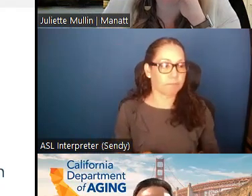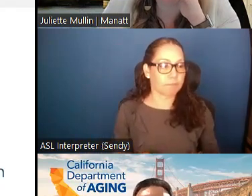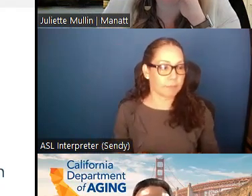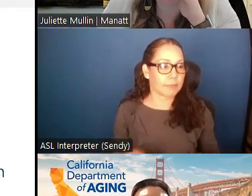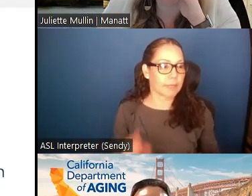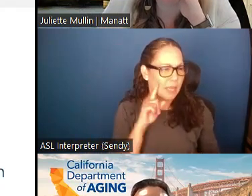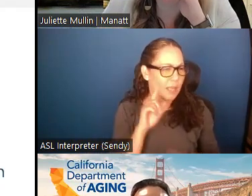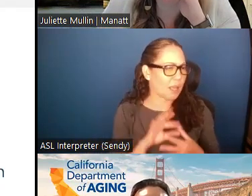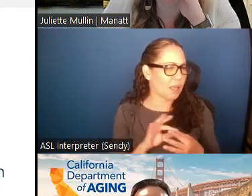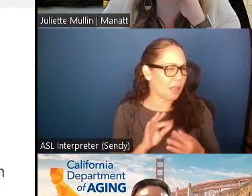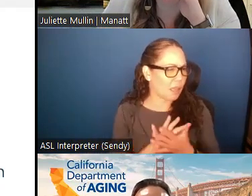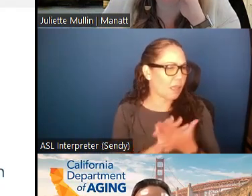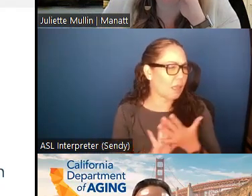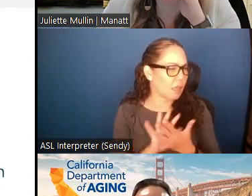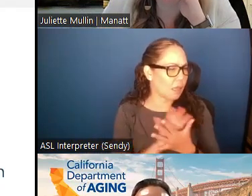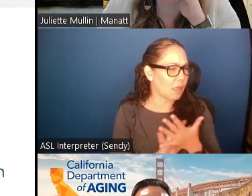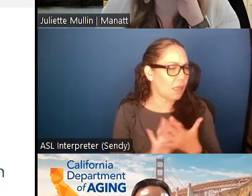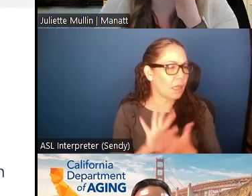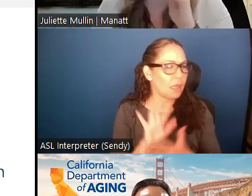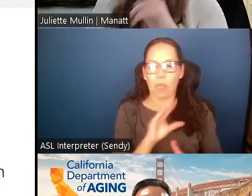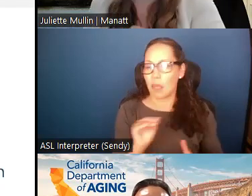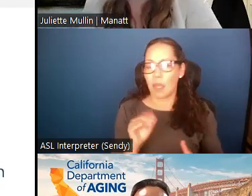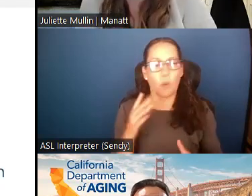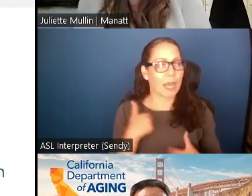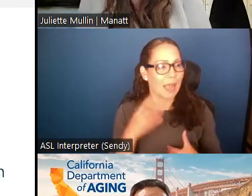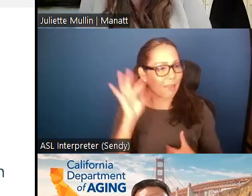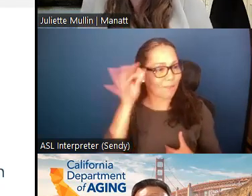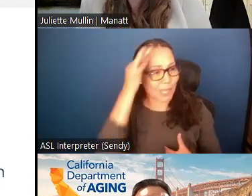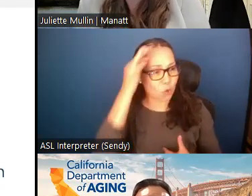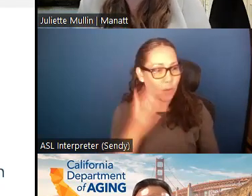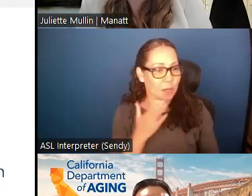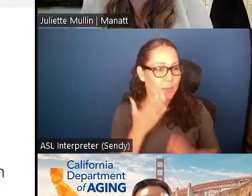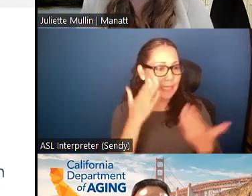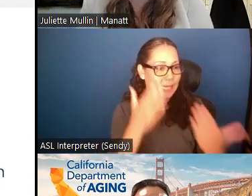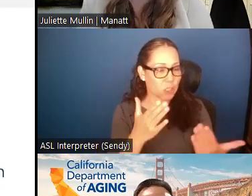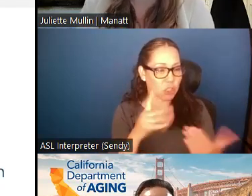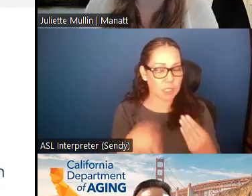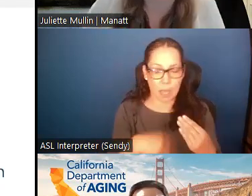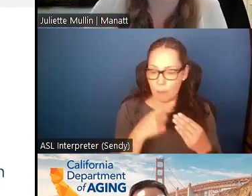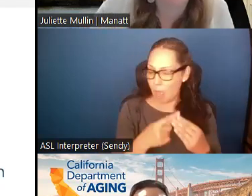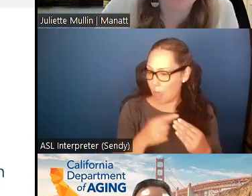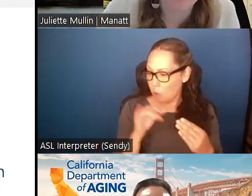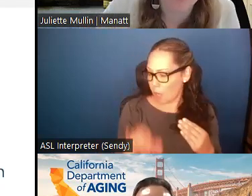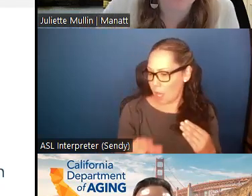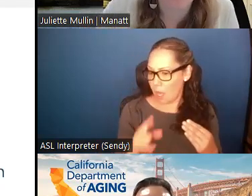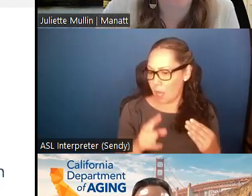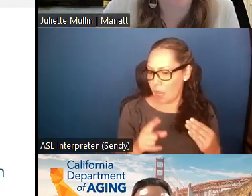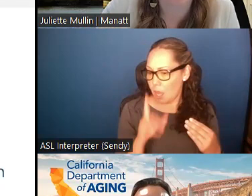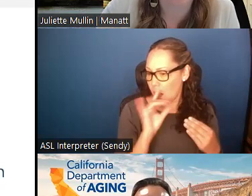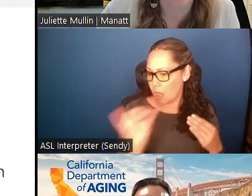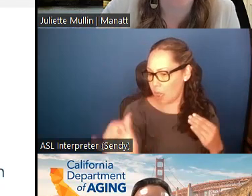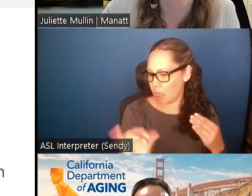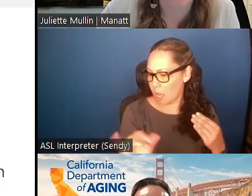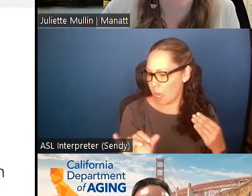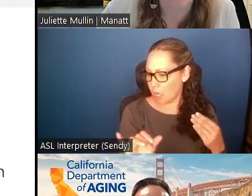the pandemic that you had federal recommendations about priority populations, and then there was like a flow that went